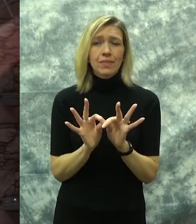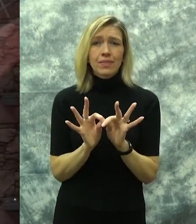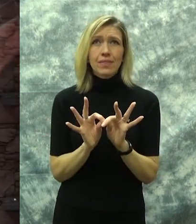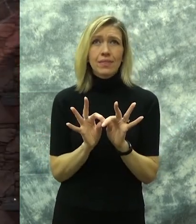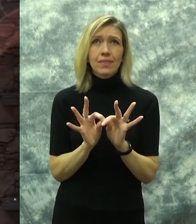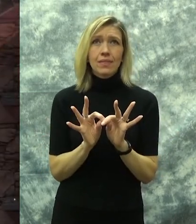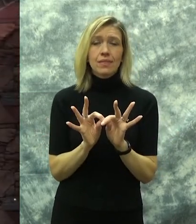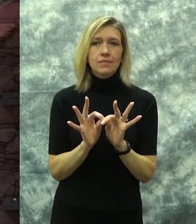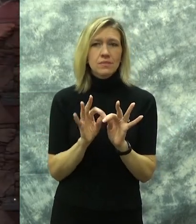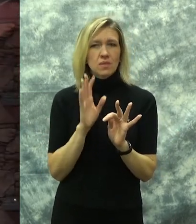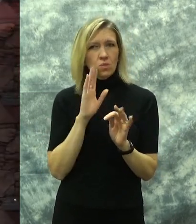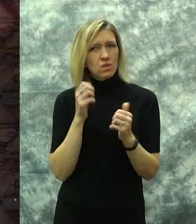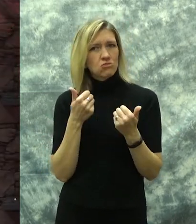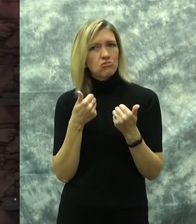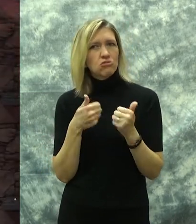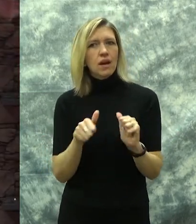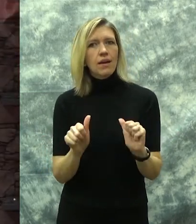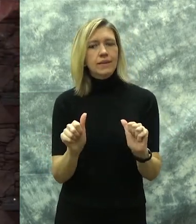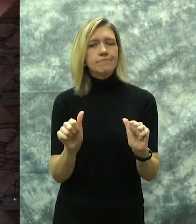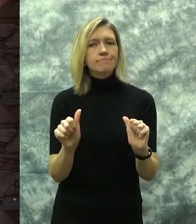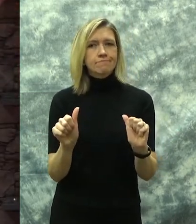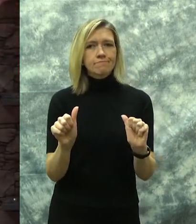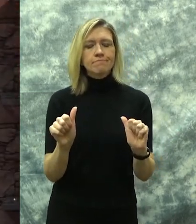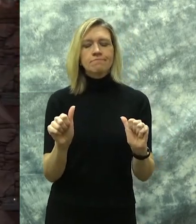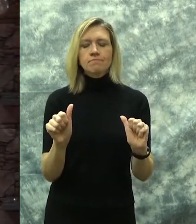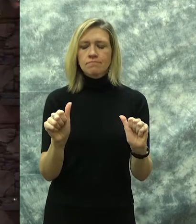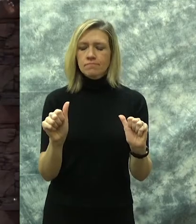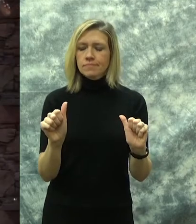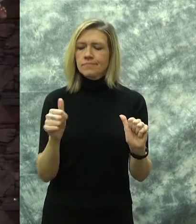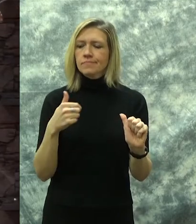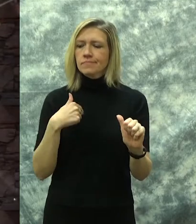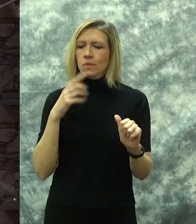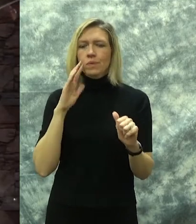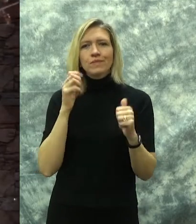try. I'm gonna try